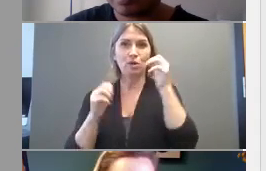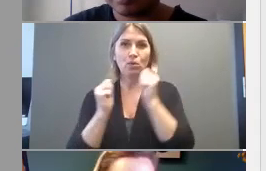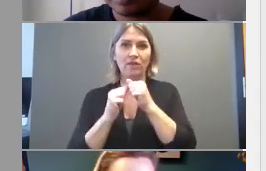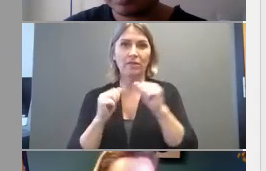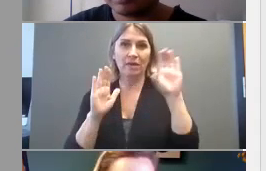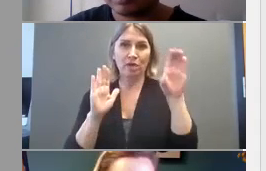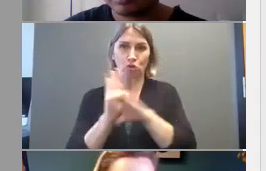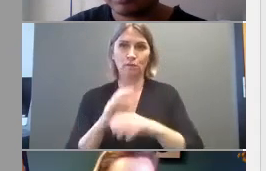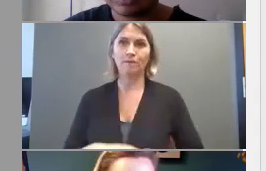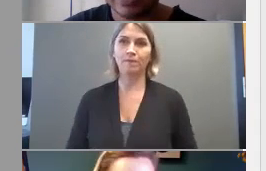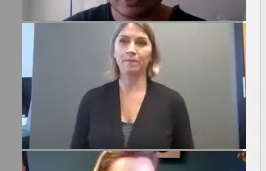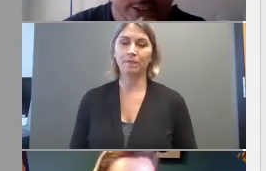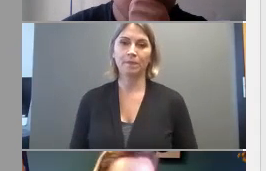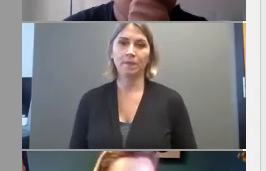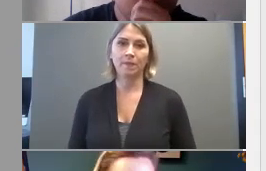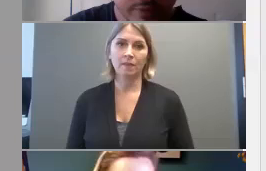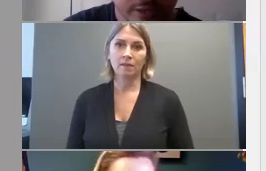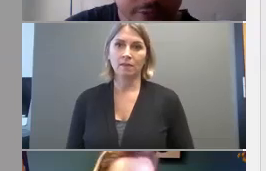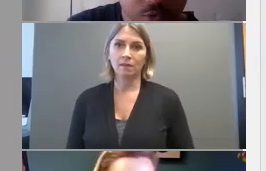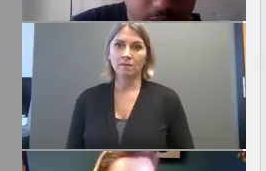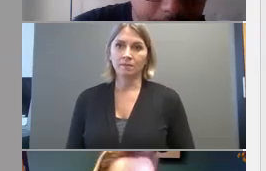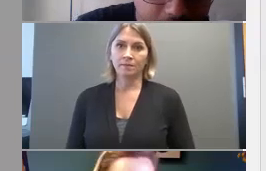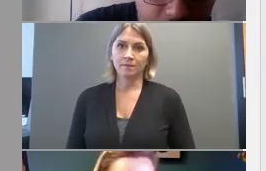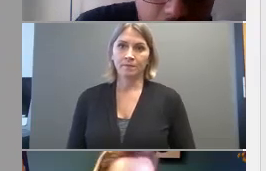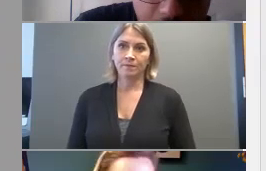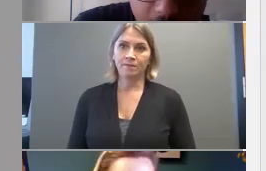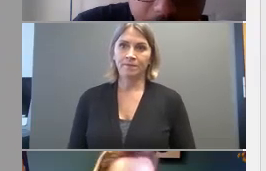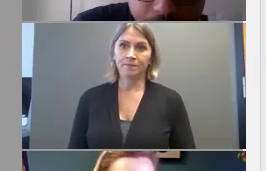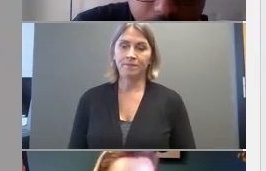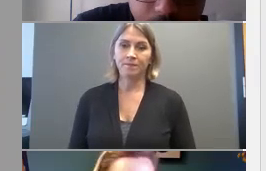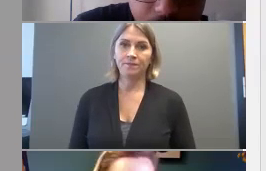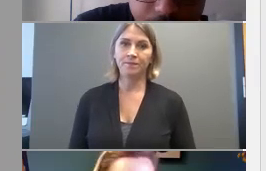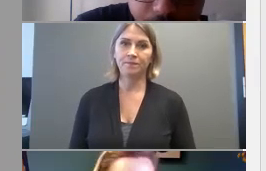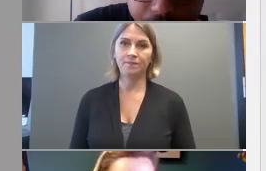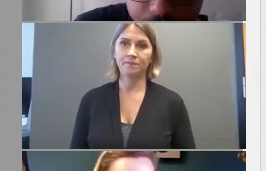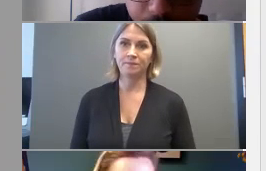So I need to explain G of R first. Okay.